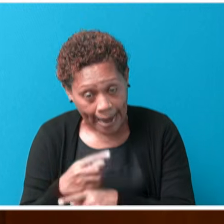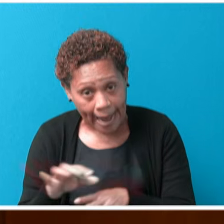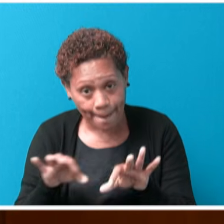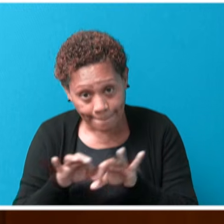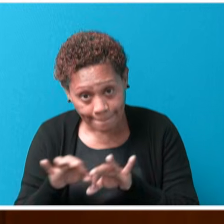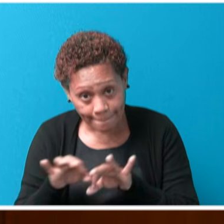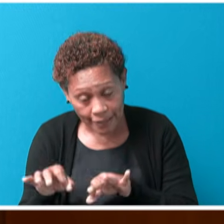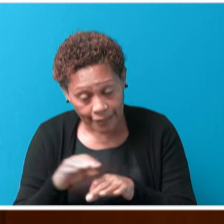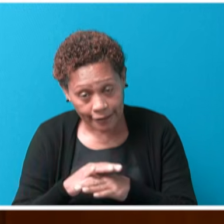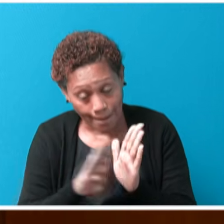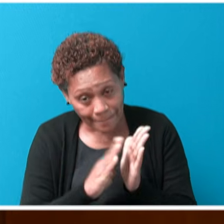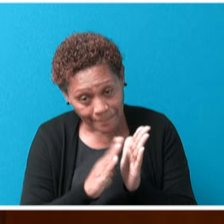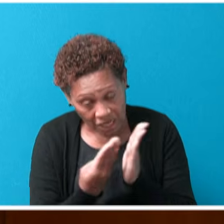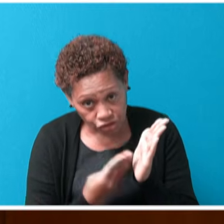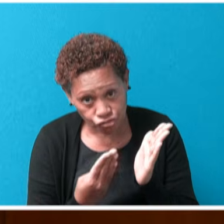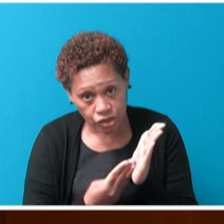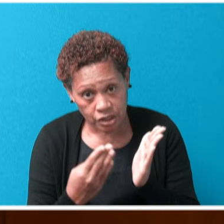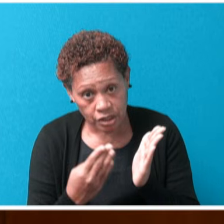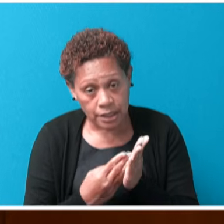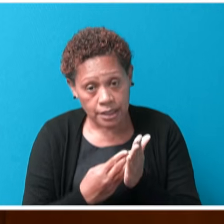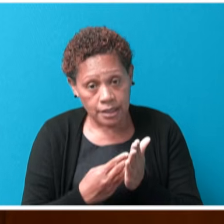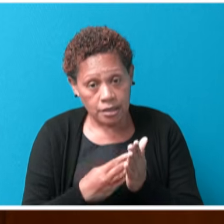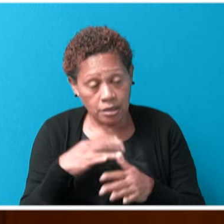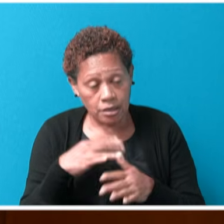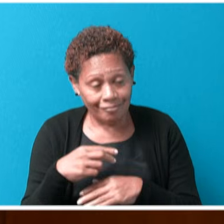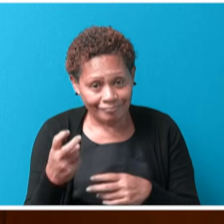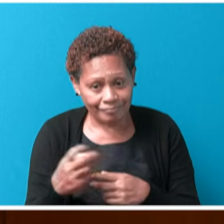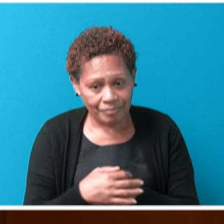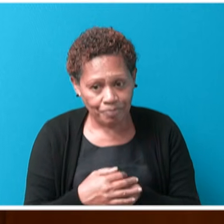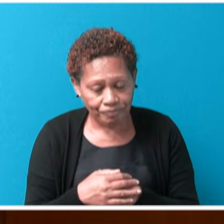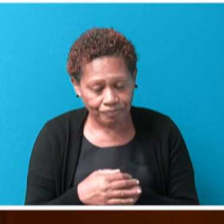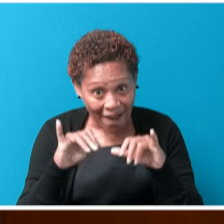budgeting, implementation, and evaluation across all ministries.